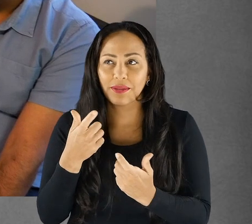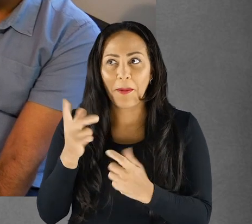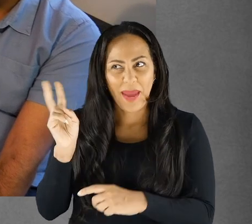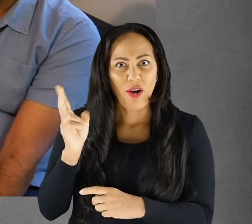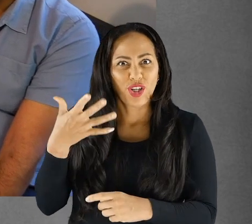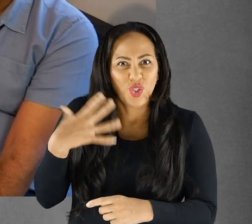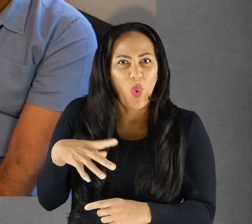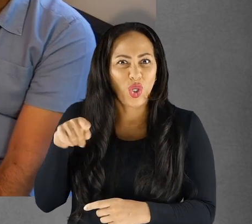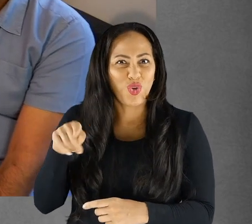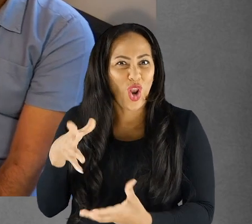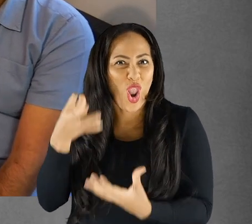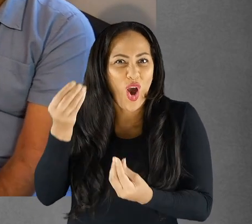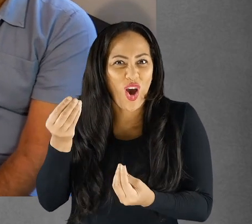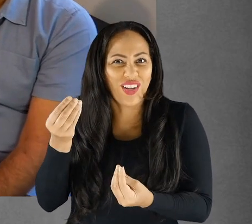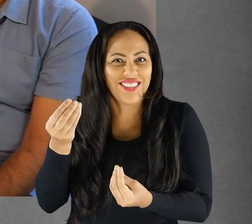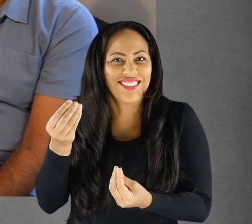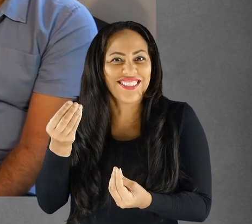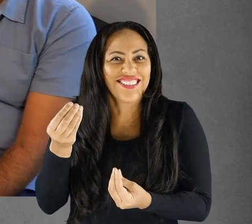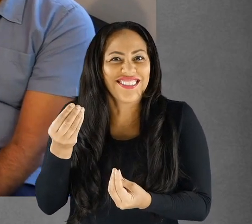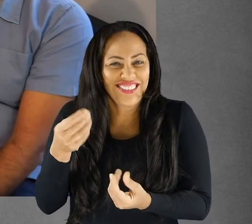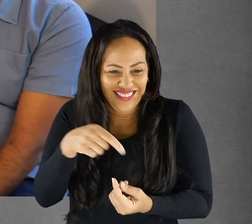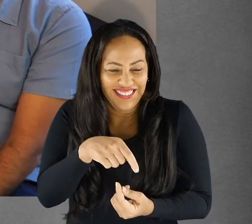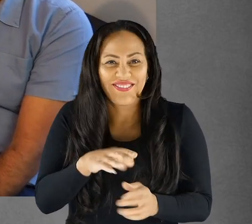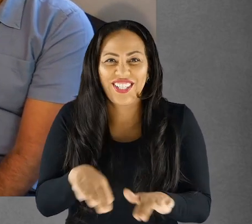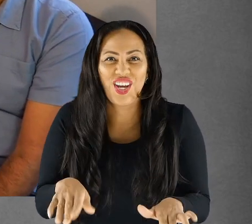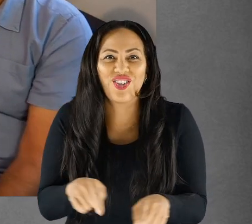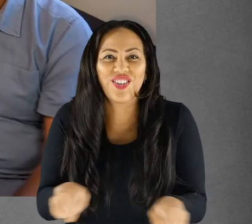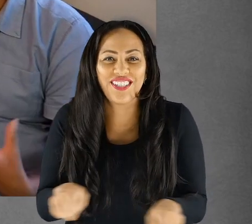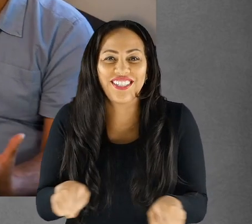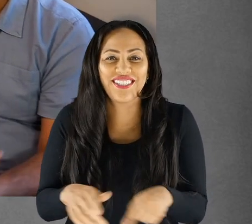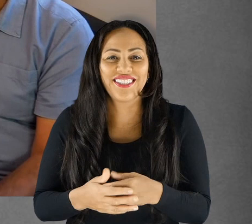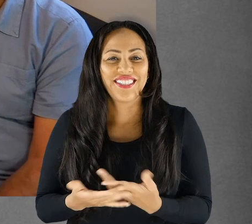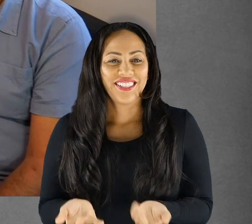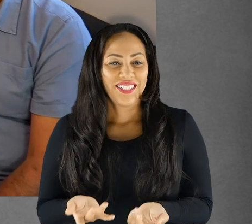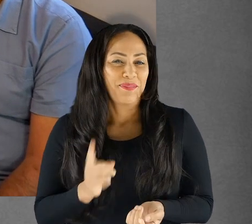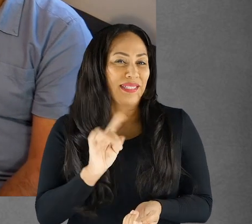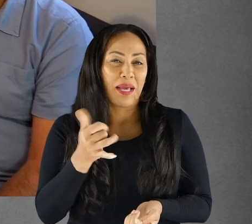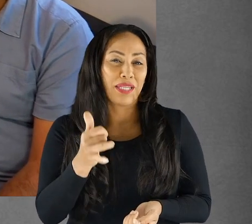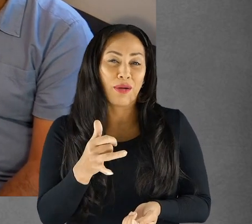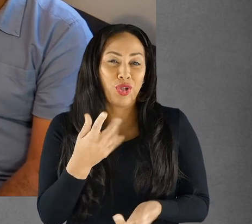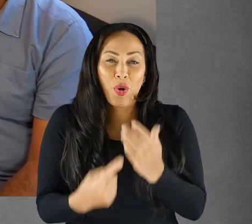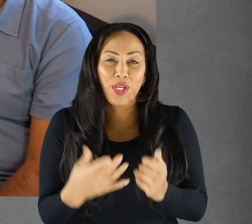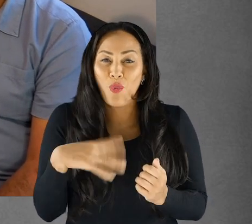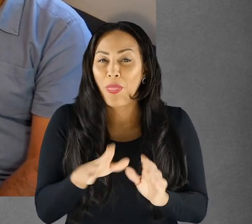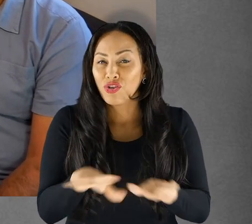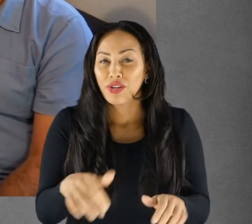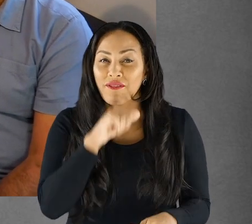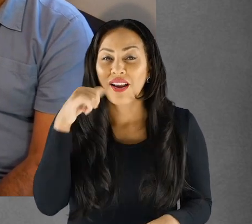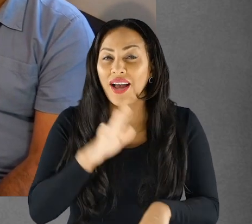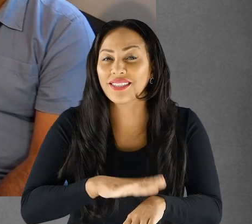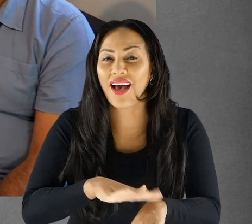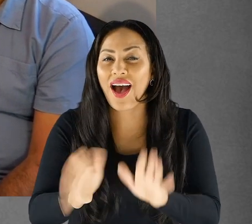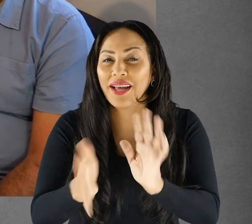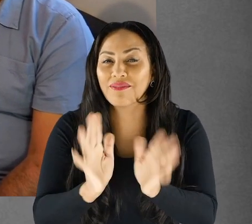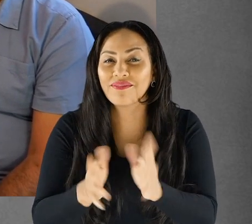like, it's not sometimes what we're doing. Sometimes it's better just to have a nice time, like for the children to have a great time and be energized. Yeah, I understood it.